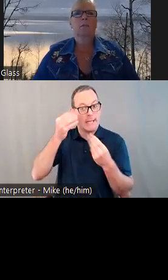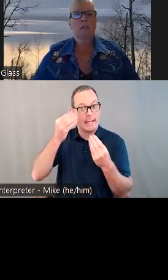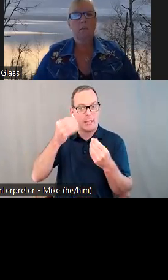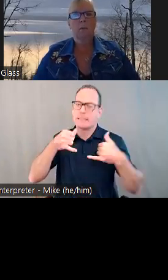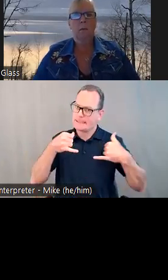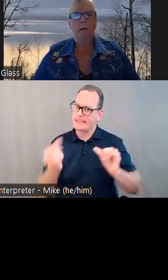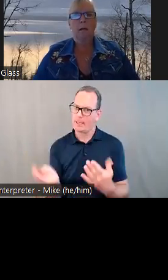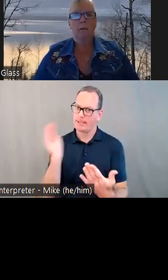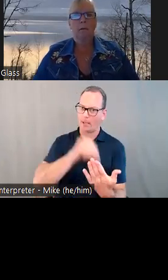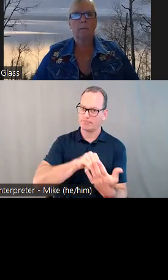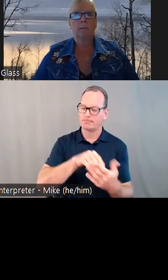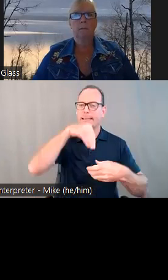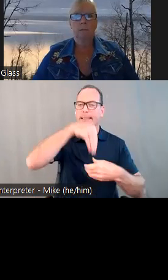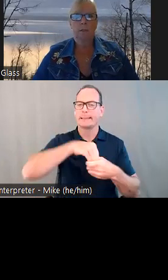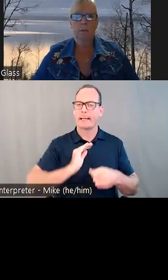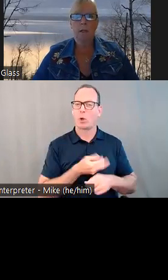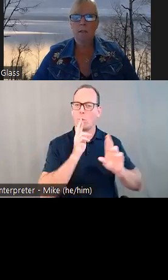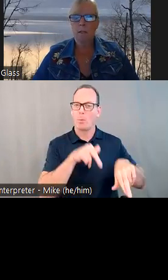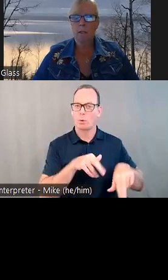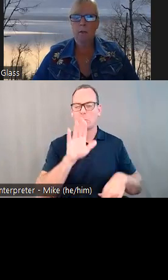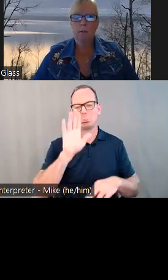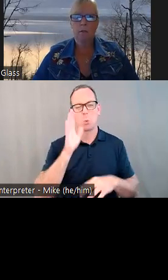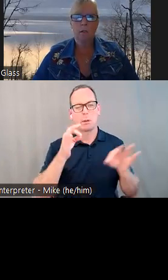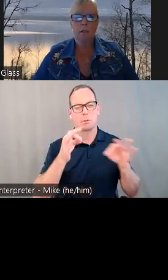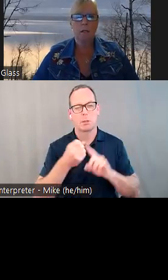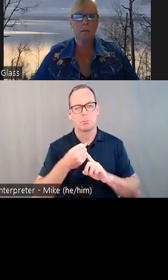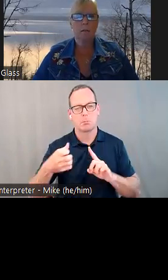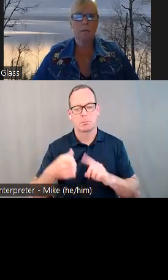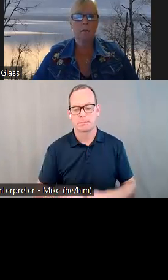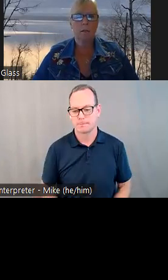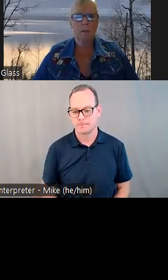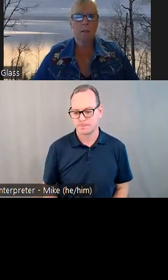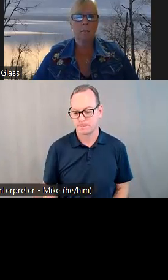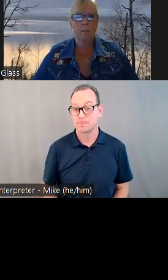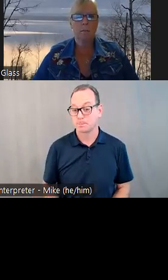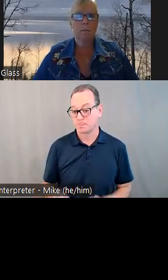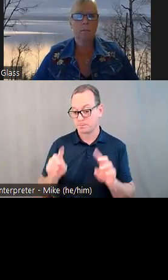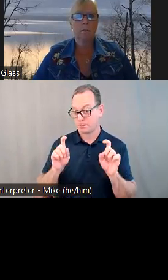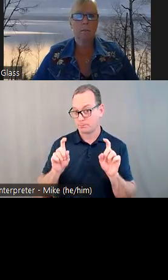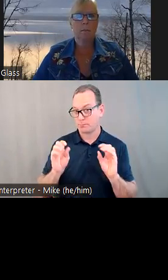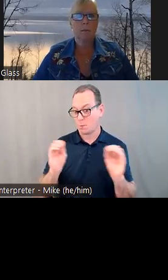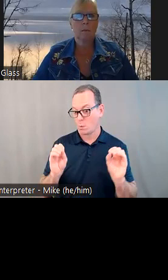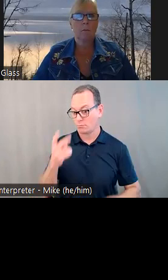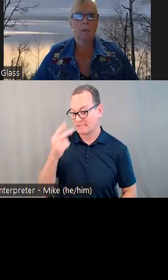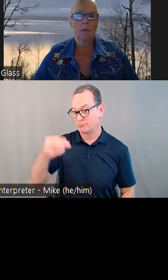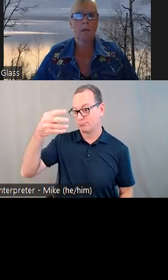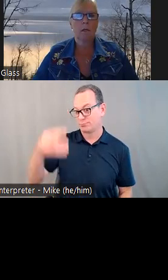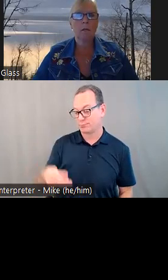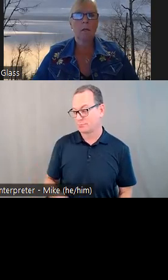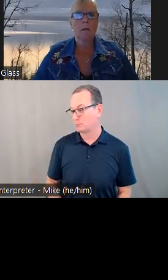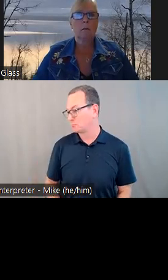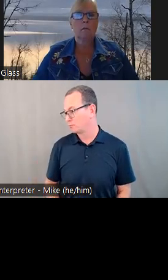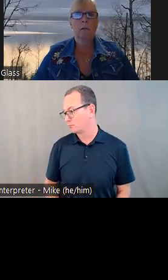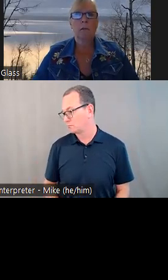We'll talk a little bit more about that after. So not seeing any questions in the chat. That's our, we'll carry